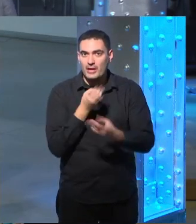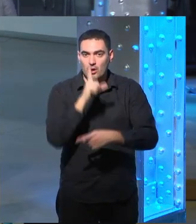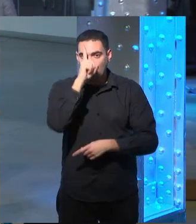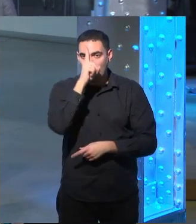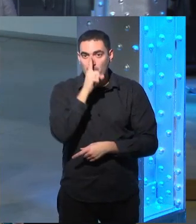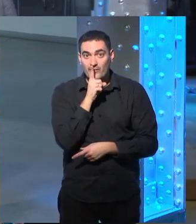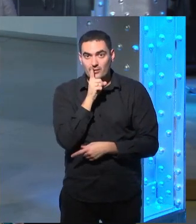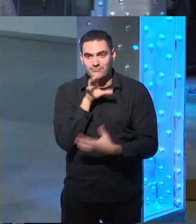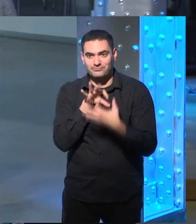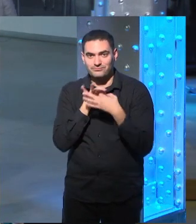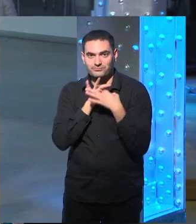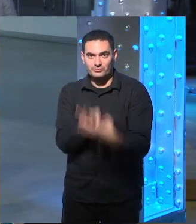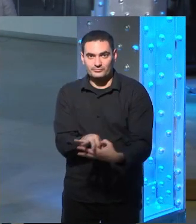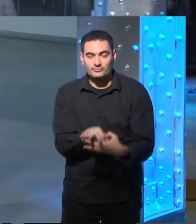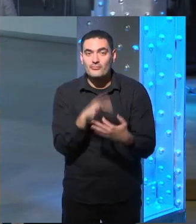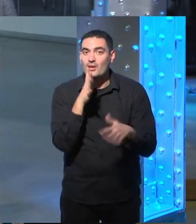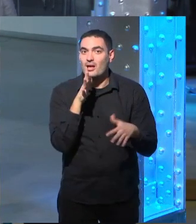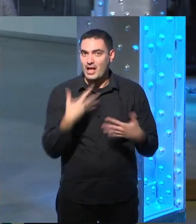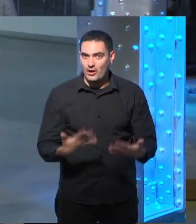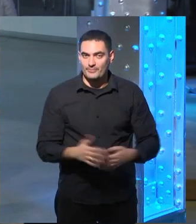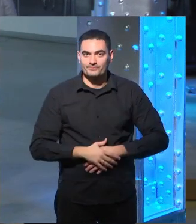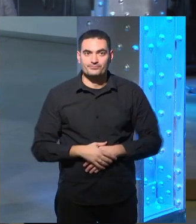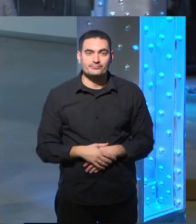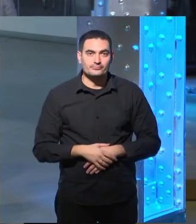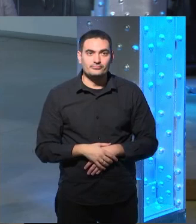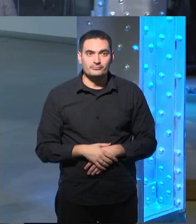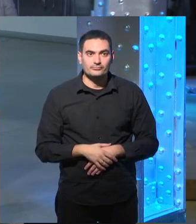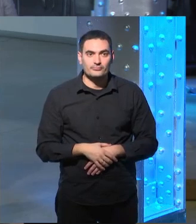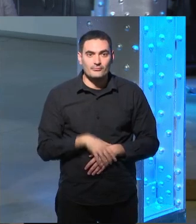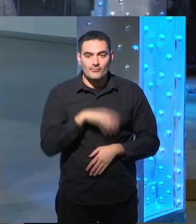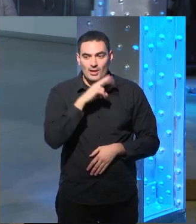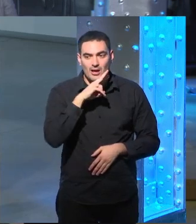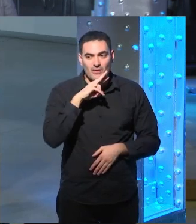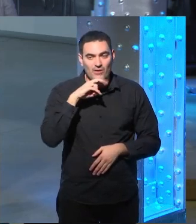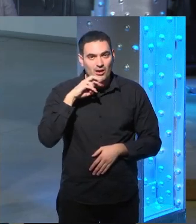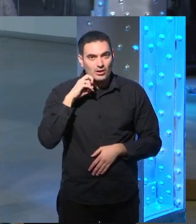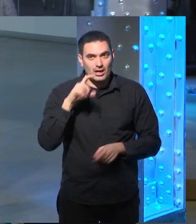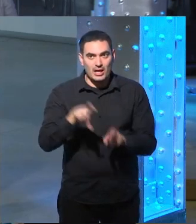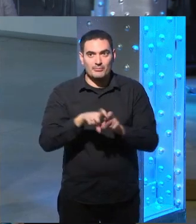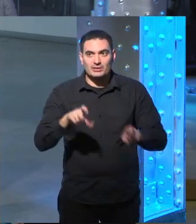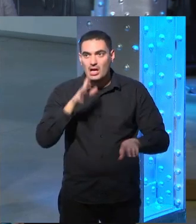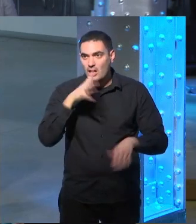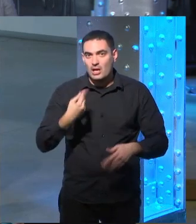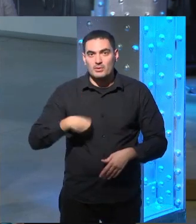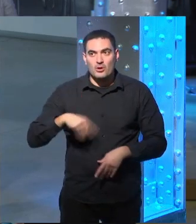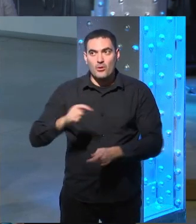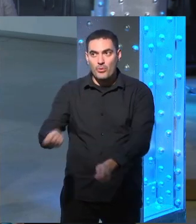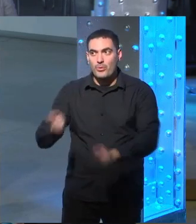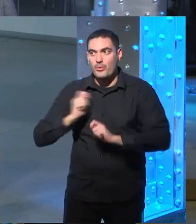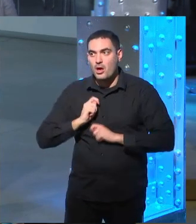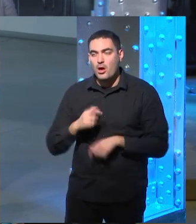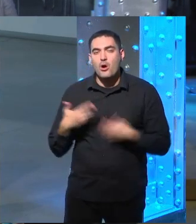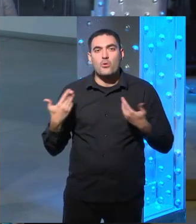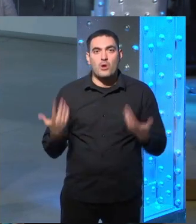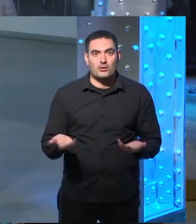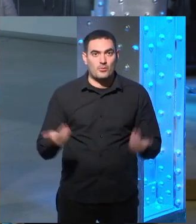those are data that are included by someone in the profile in LinkedIn, for example. But the